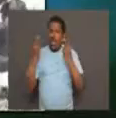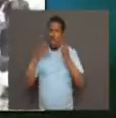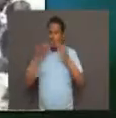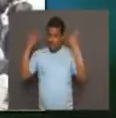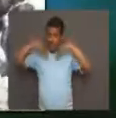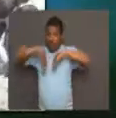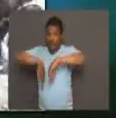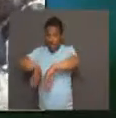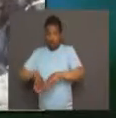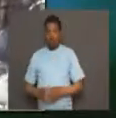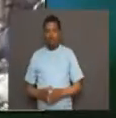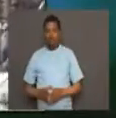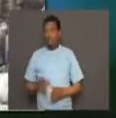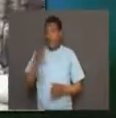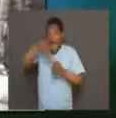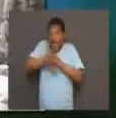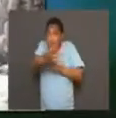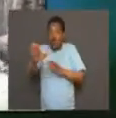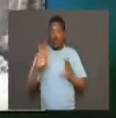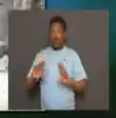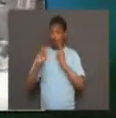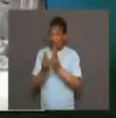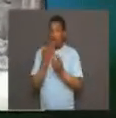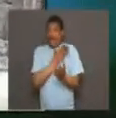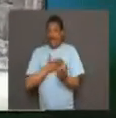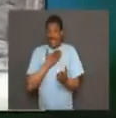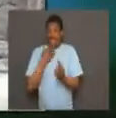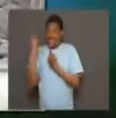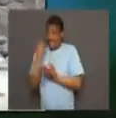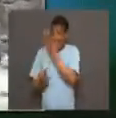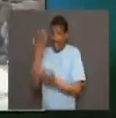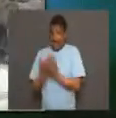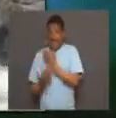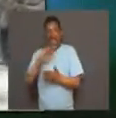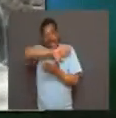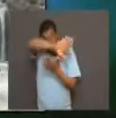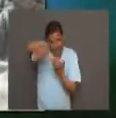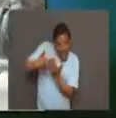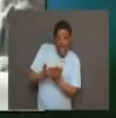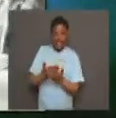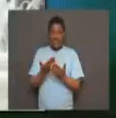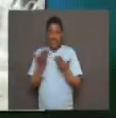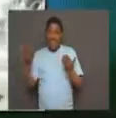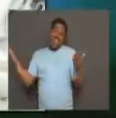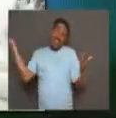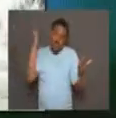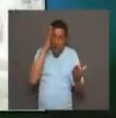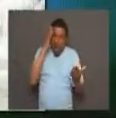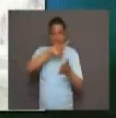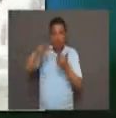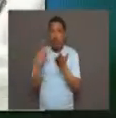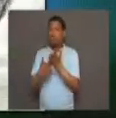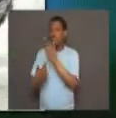Valley. In your groups, please discuss everything you know about this